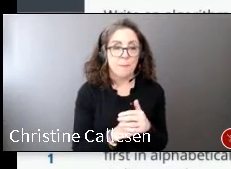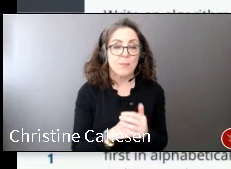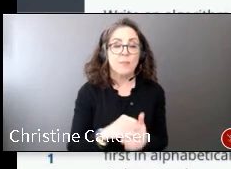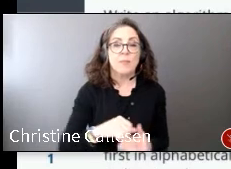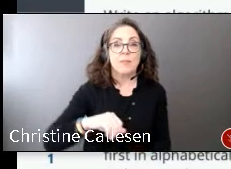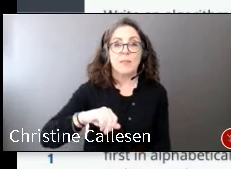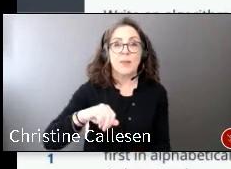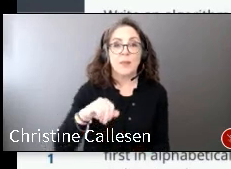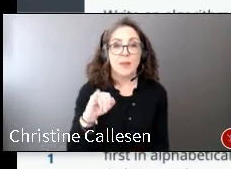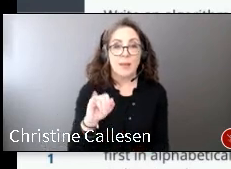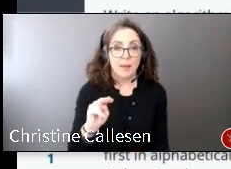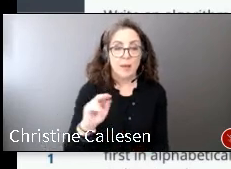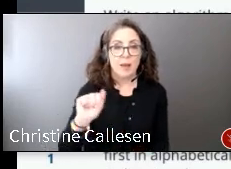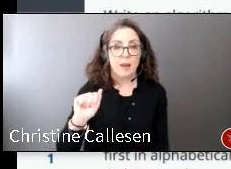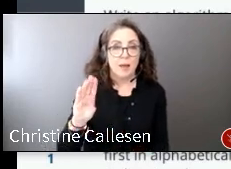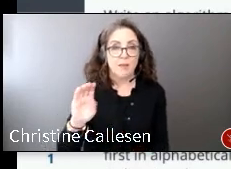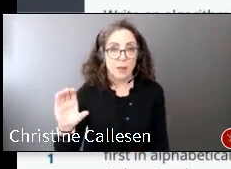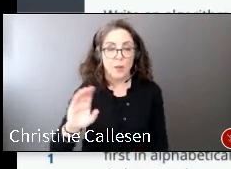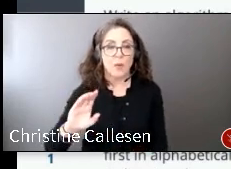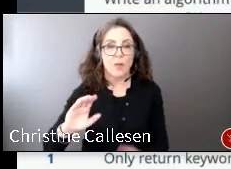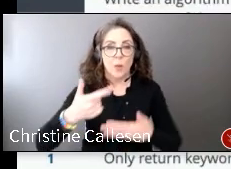alphabetical order.